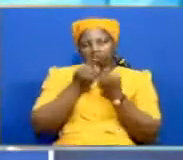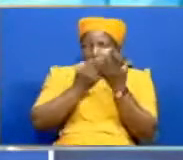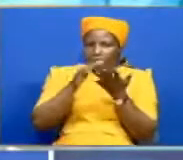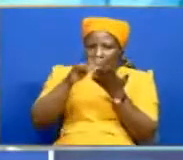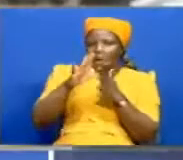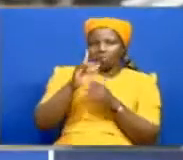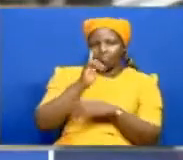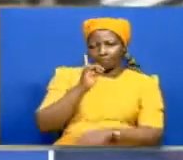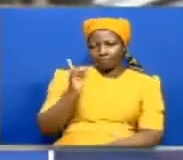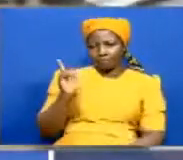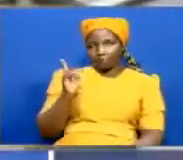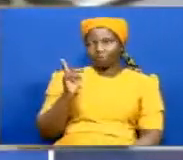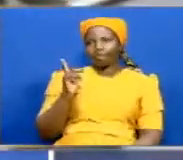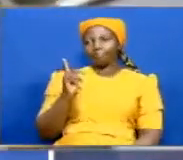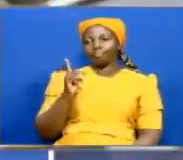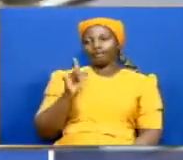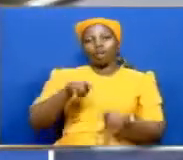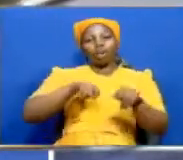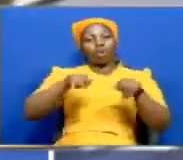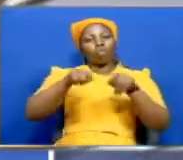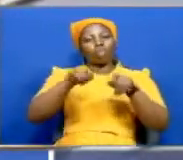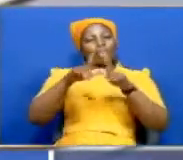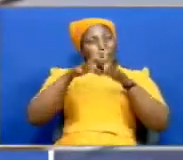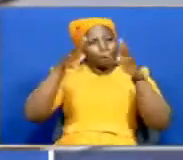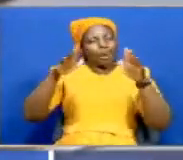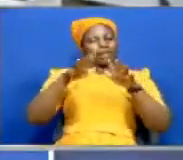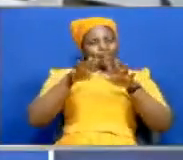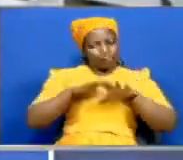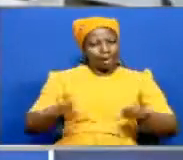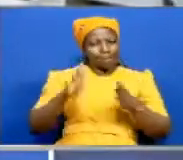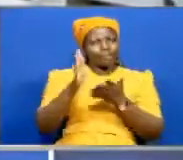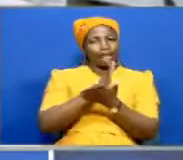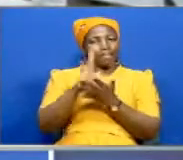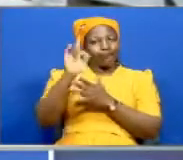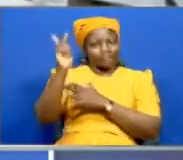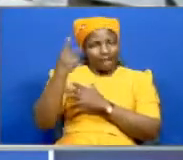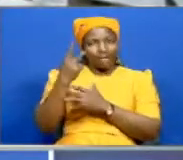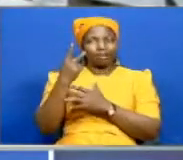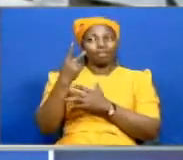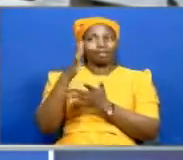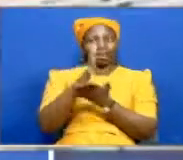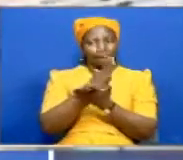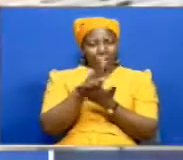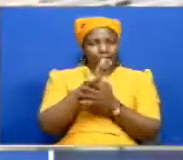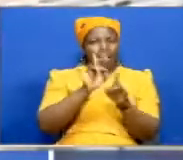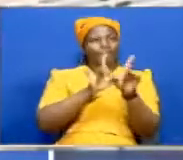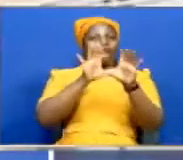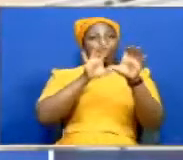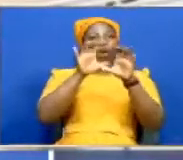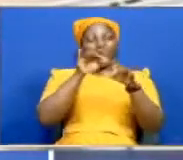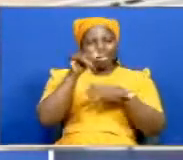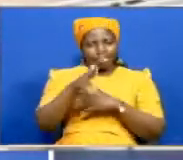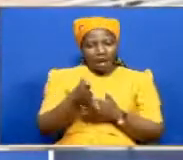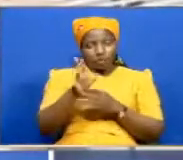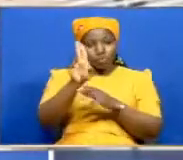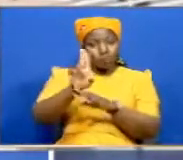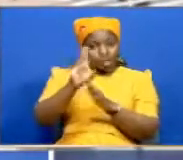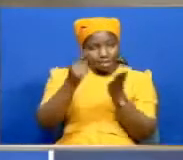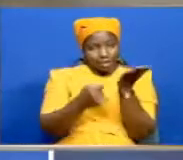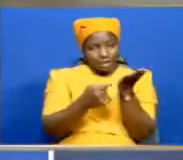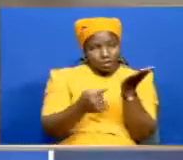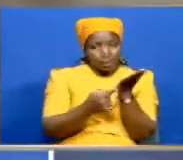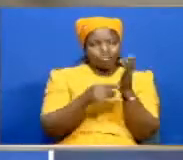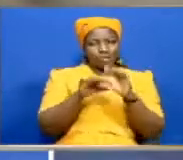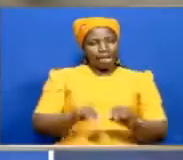briefs. Controlling the largest market share of Kenya's telco sector, Safaricom is leveraging on